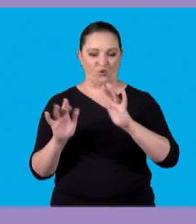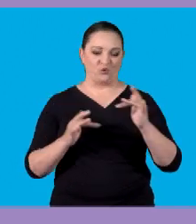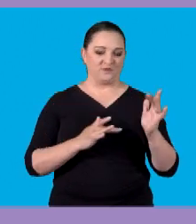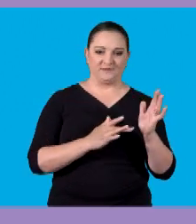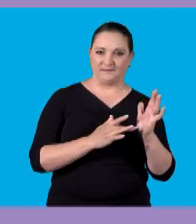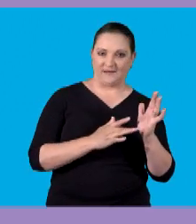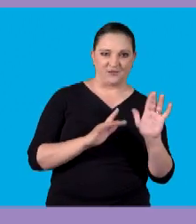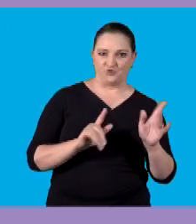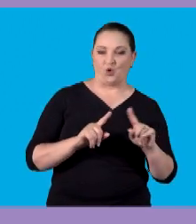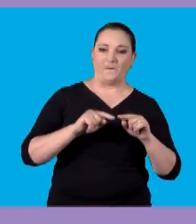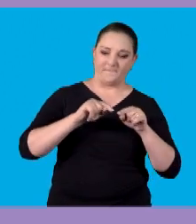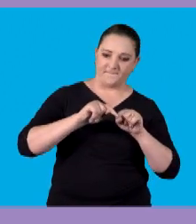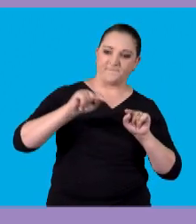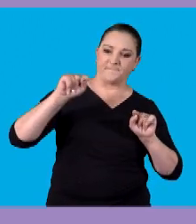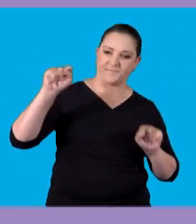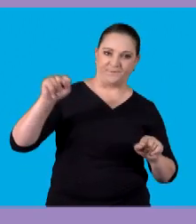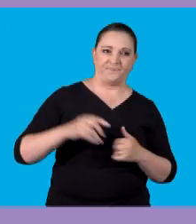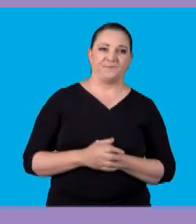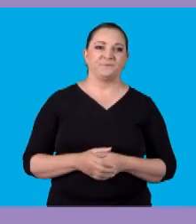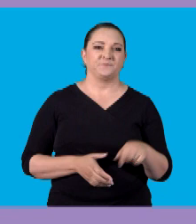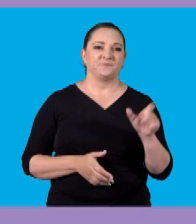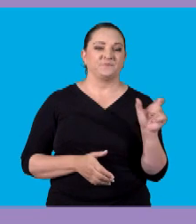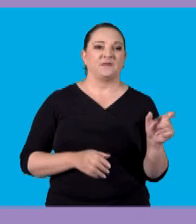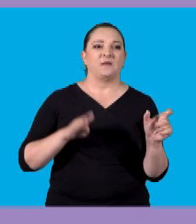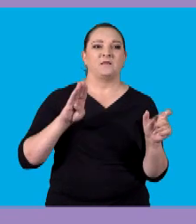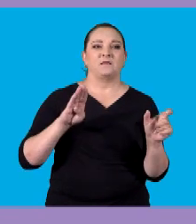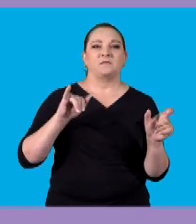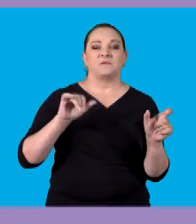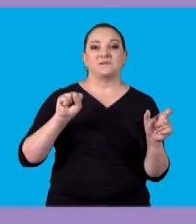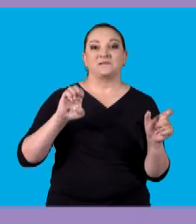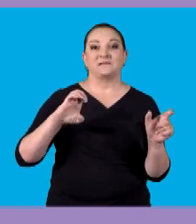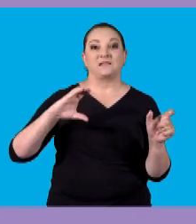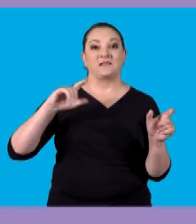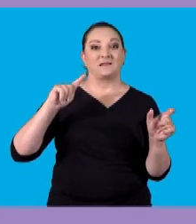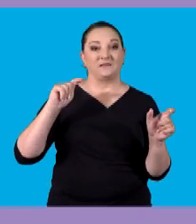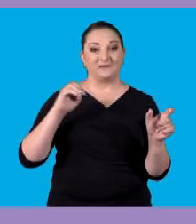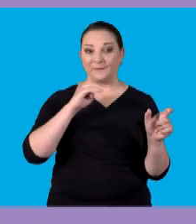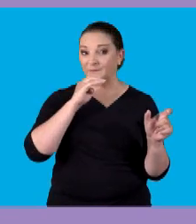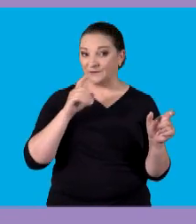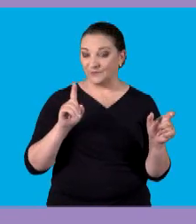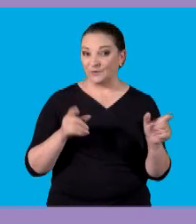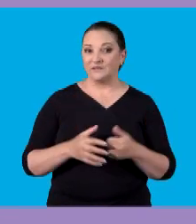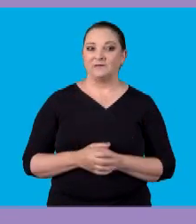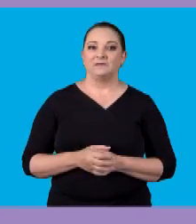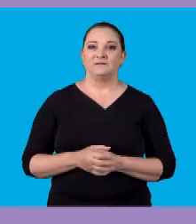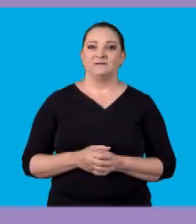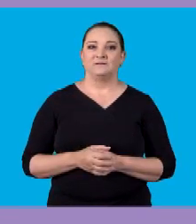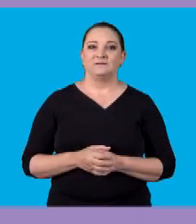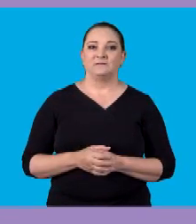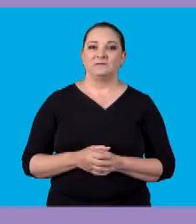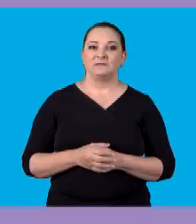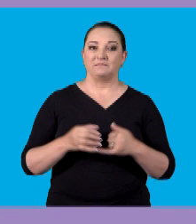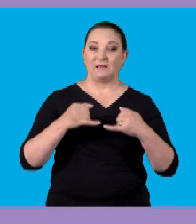of any polygon. Then we are going to be looking at bisect, which means